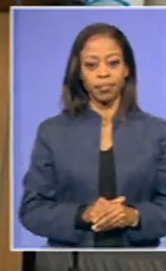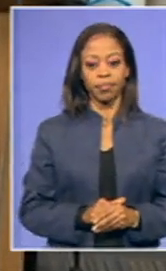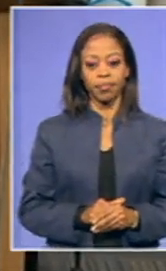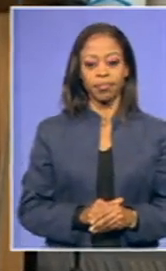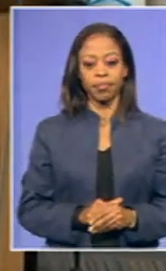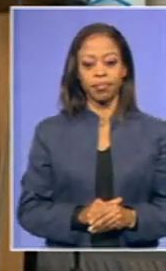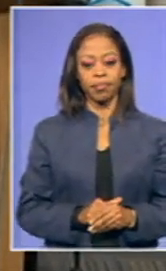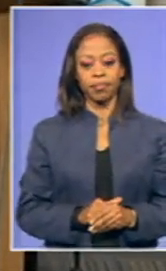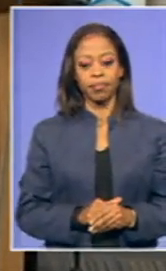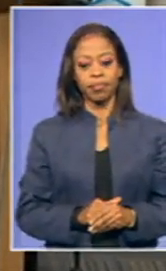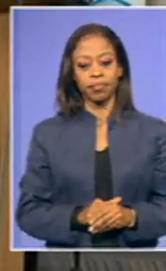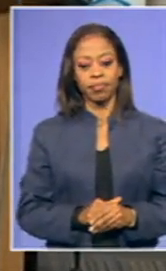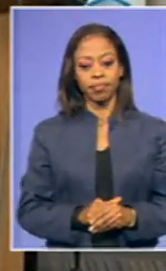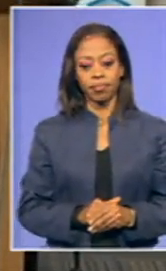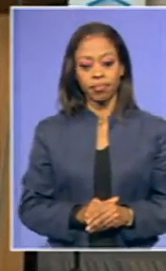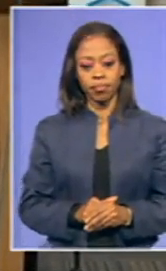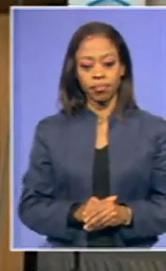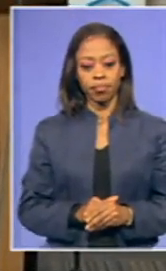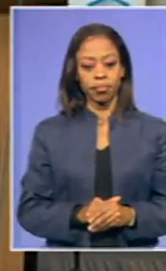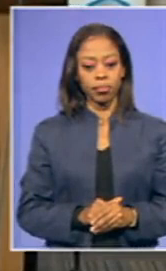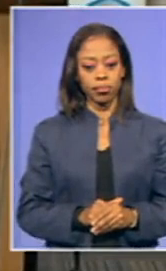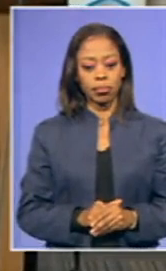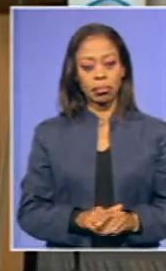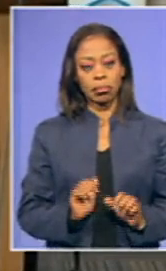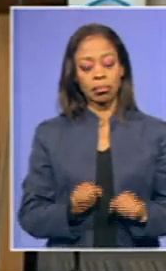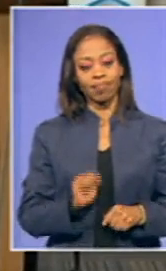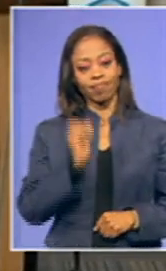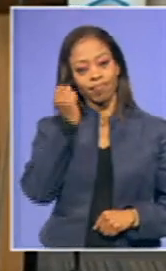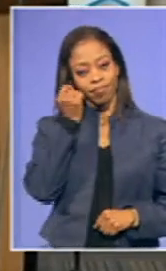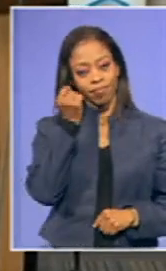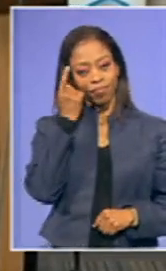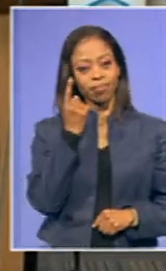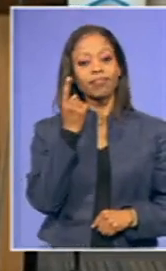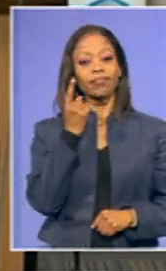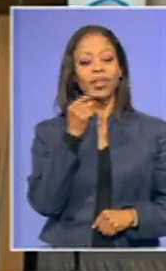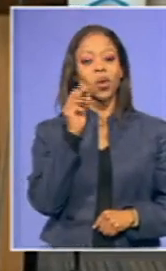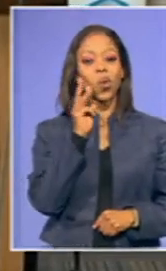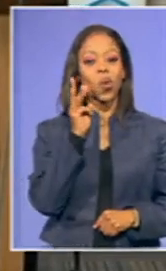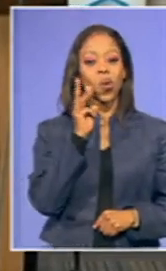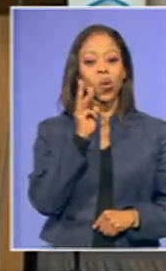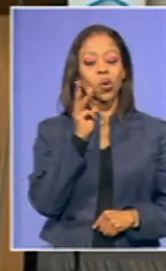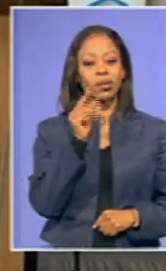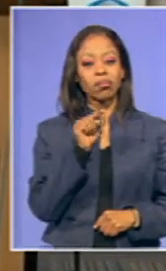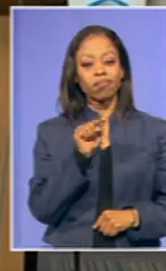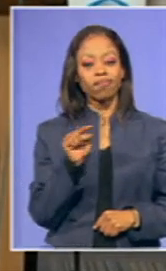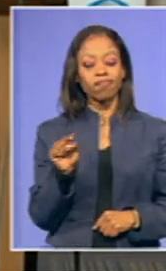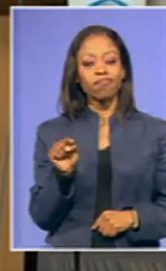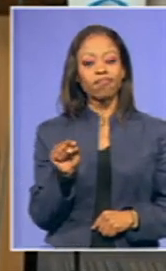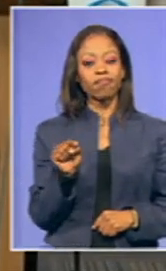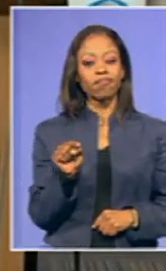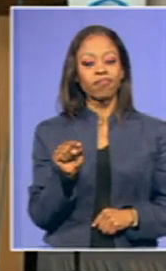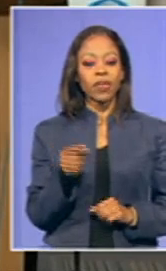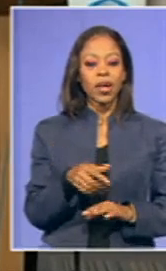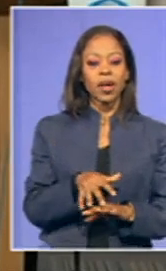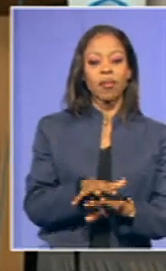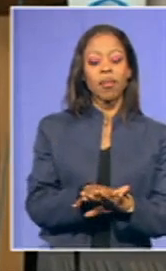it's Karinda from Newsroom Africa. I understand that the water rationing is implemented